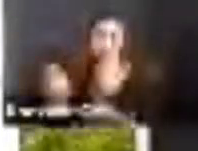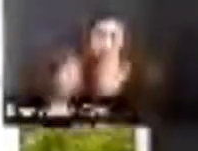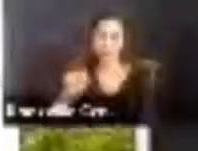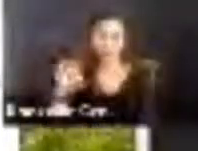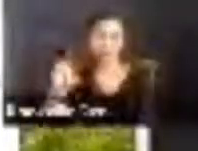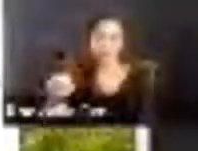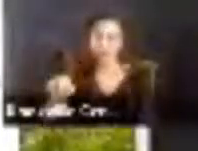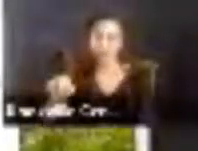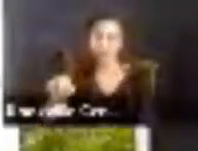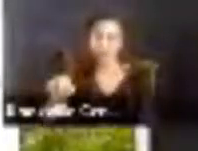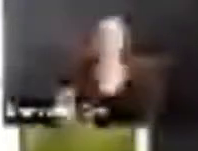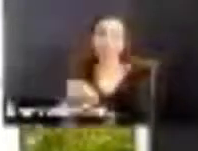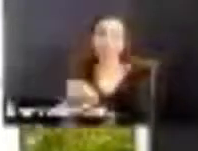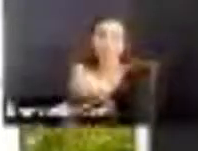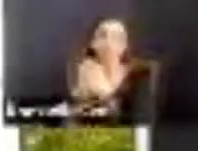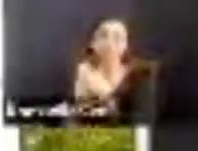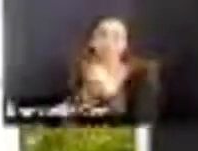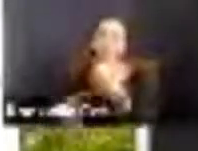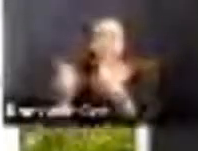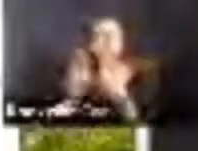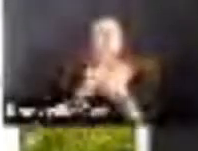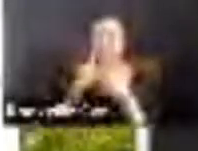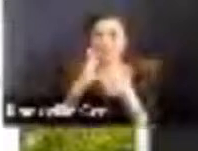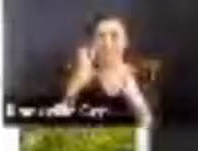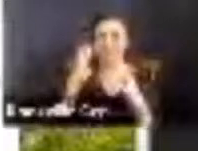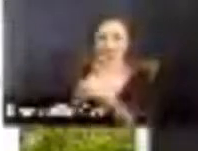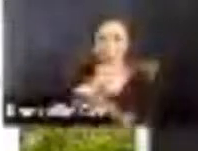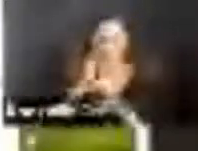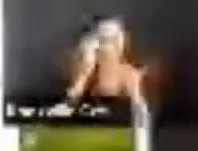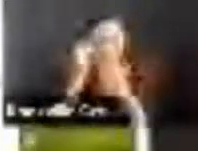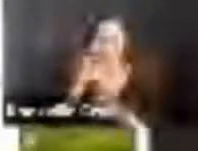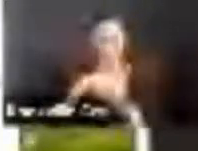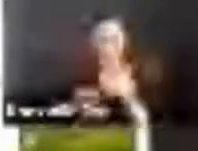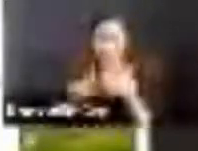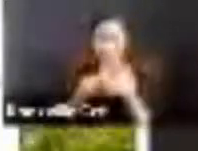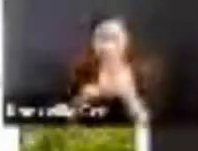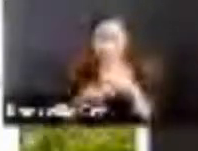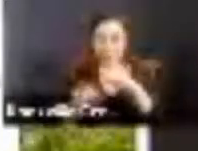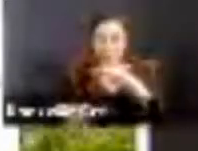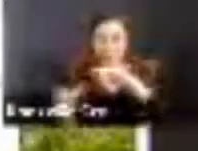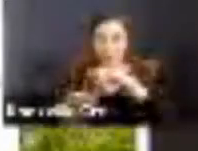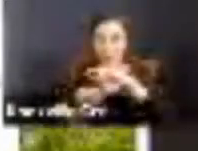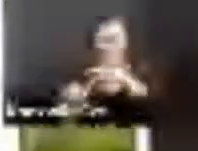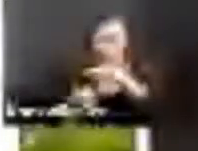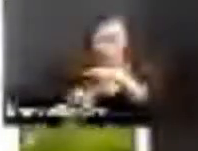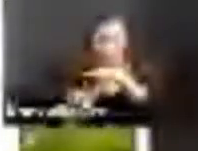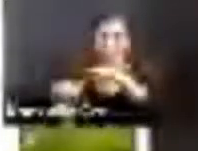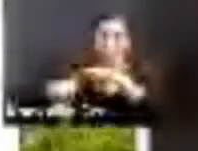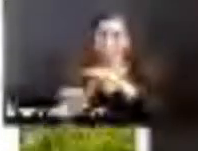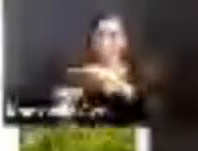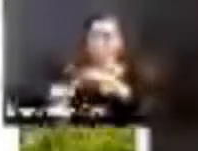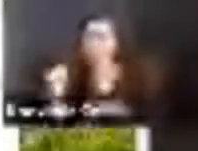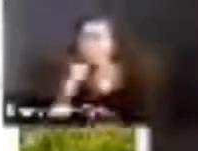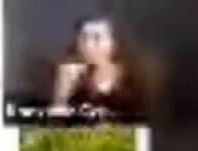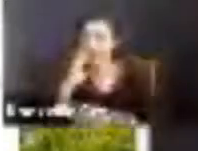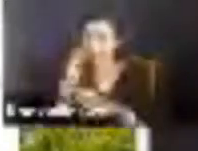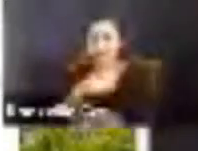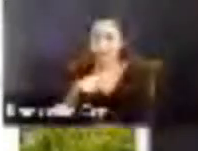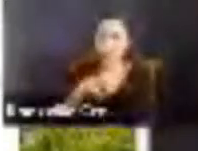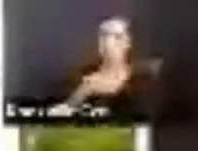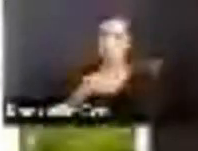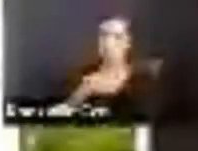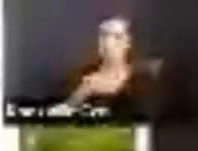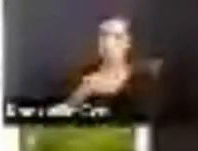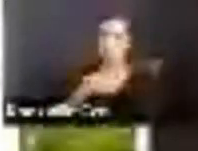make those really quite complicated decisions about quarantine and isolation is not as complicated because cases get